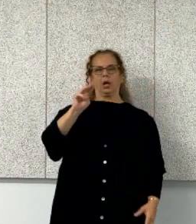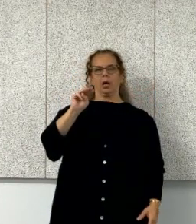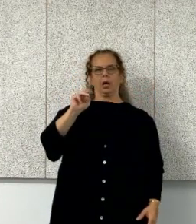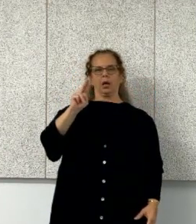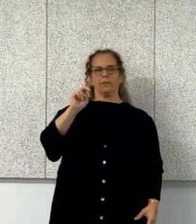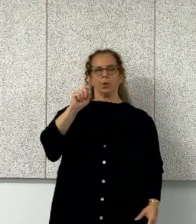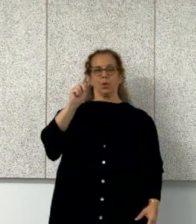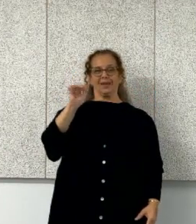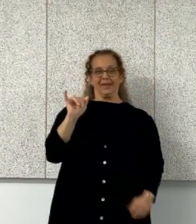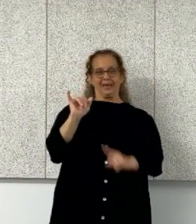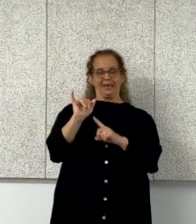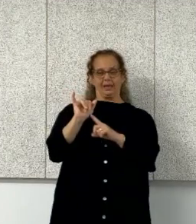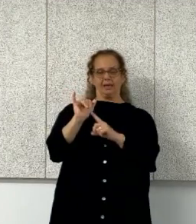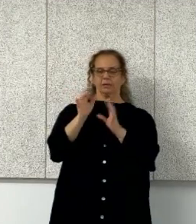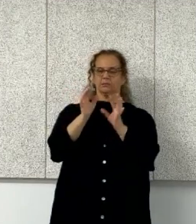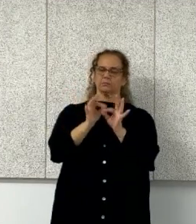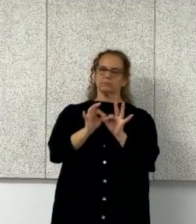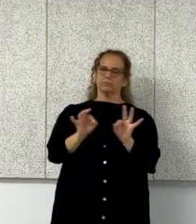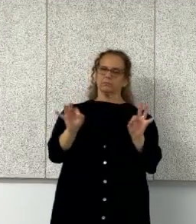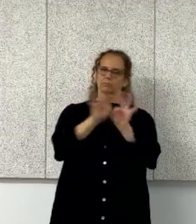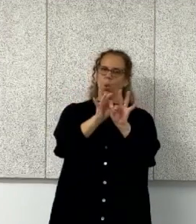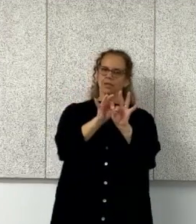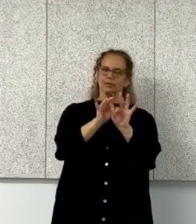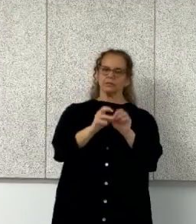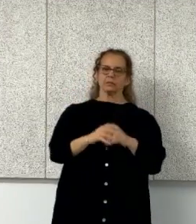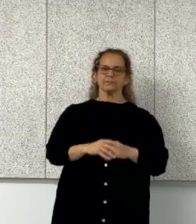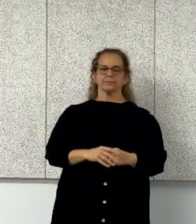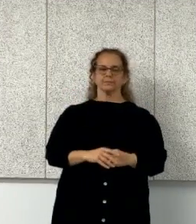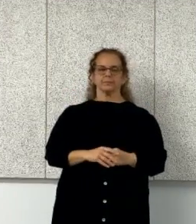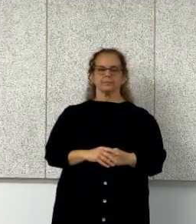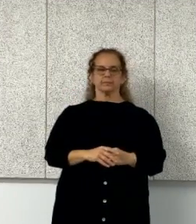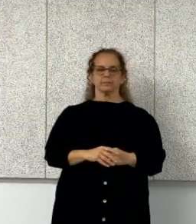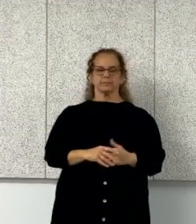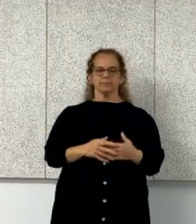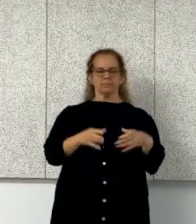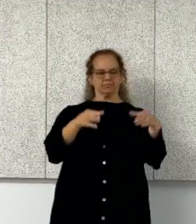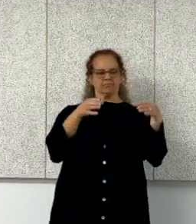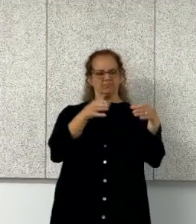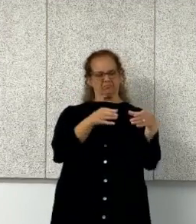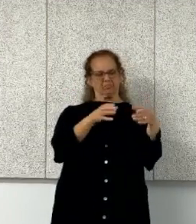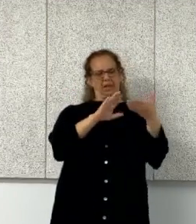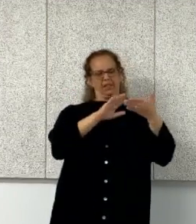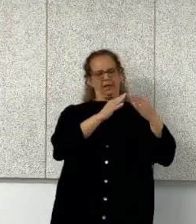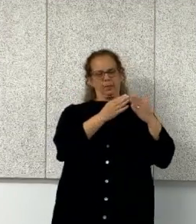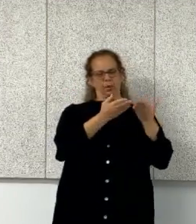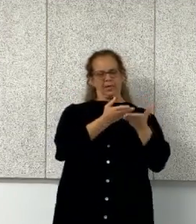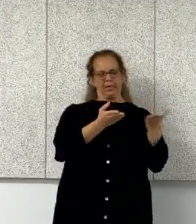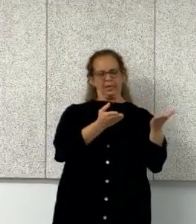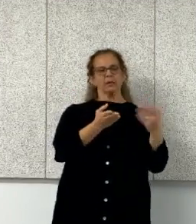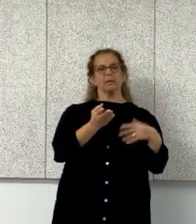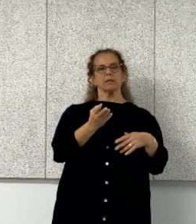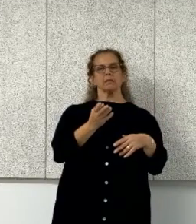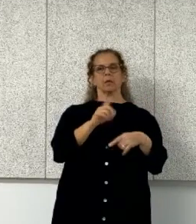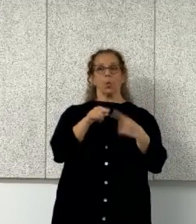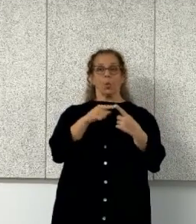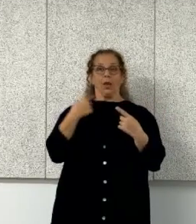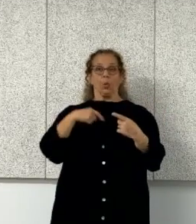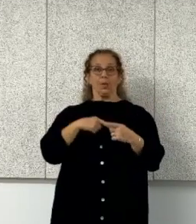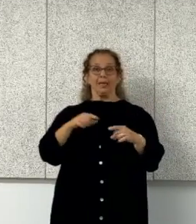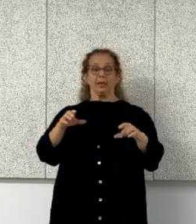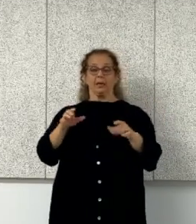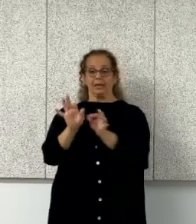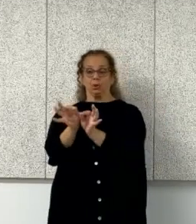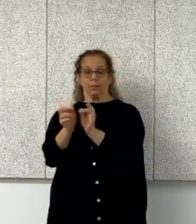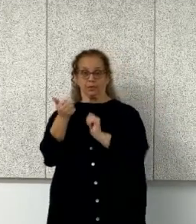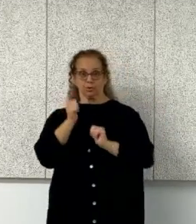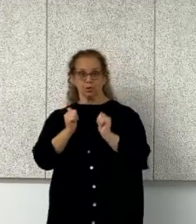mean, the community that we work with is a community. And, you know, it's when we do a show, when it's interpreted.